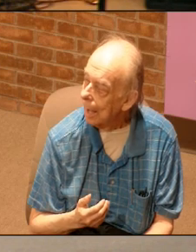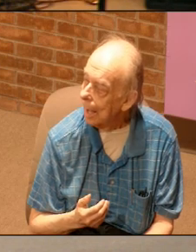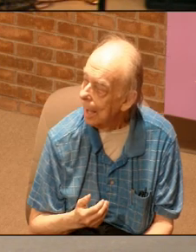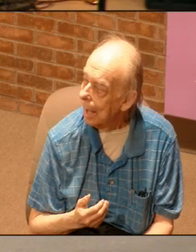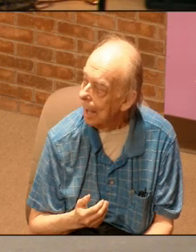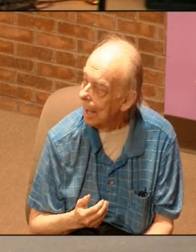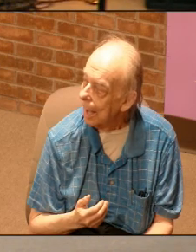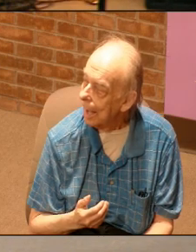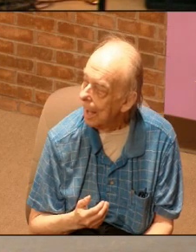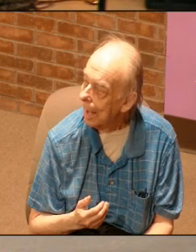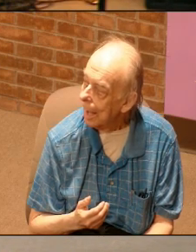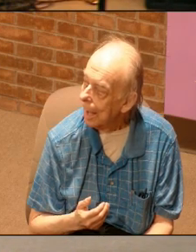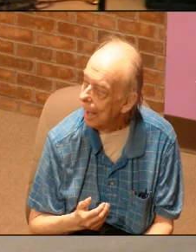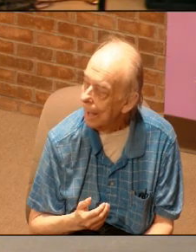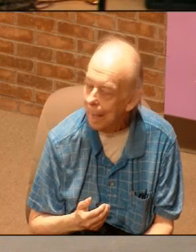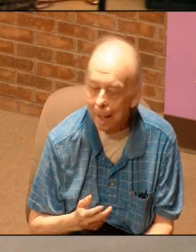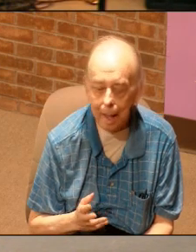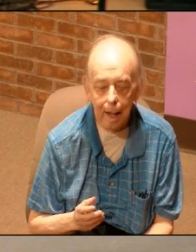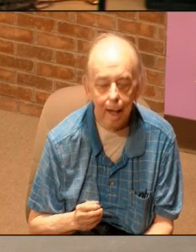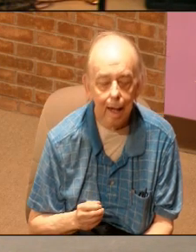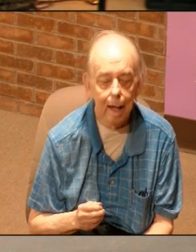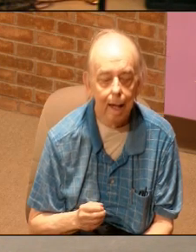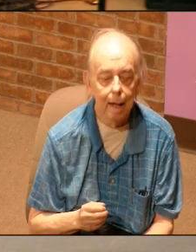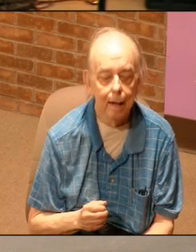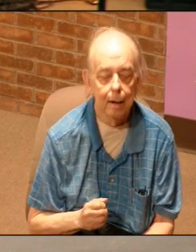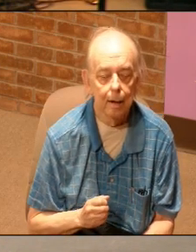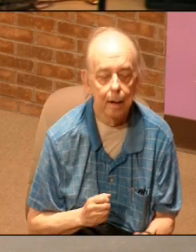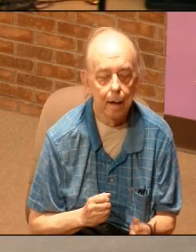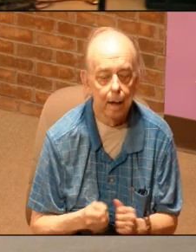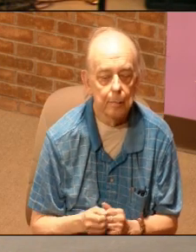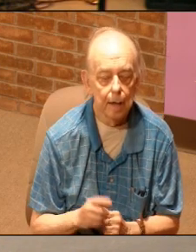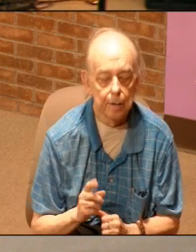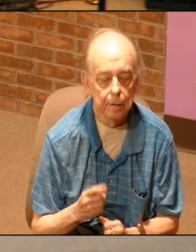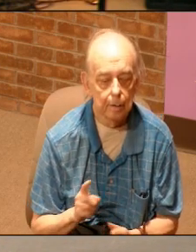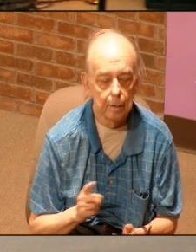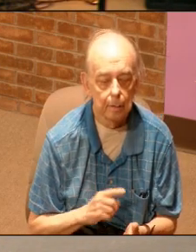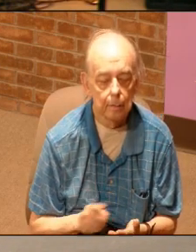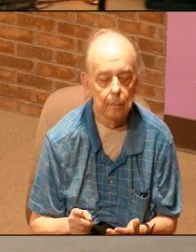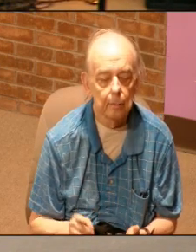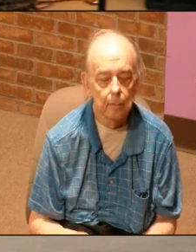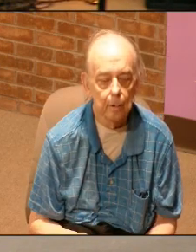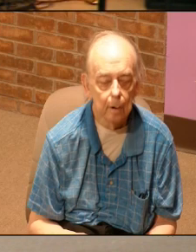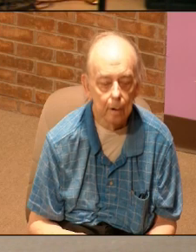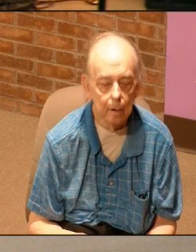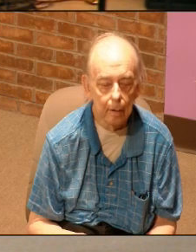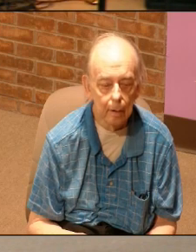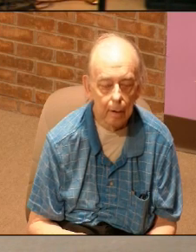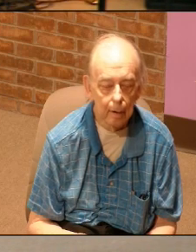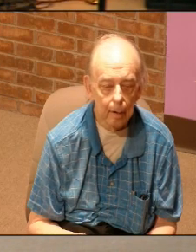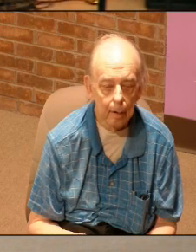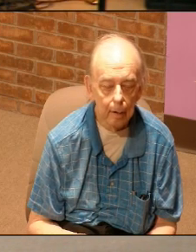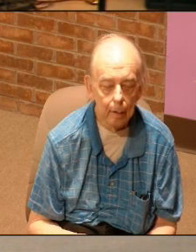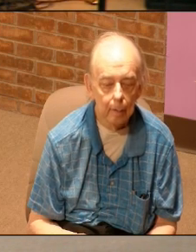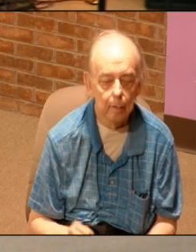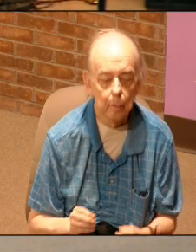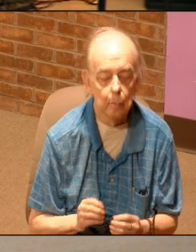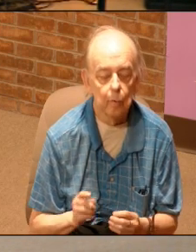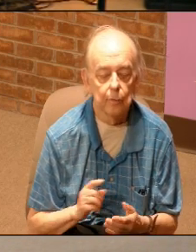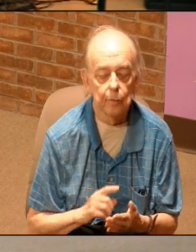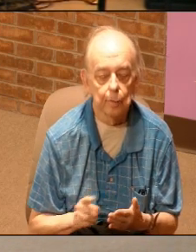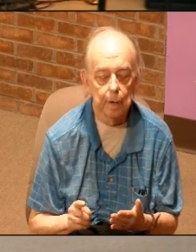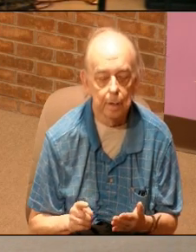sorry. After the fast, yes. I fasted for a week, not one day or not 1 hour. It was for a